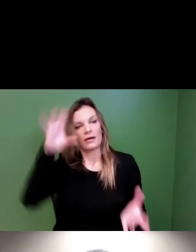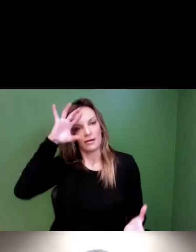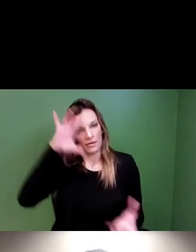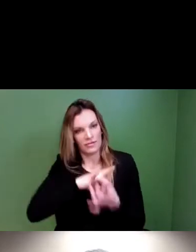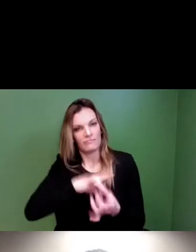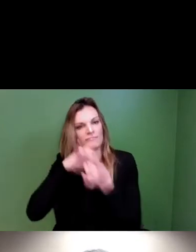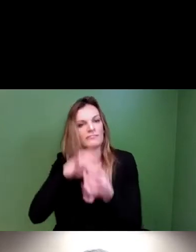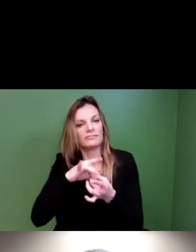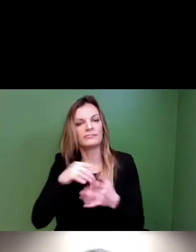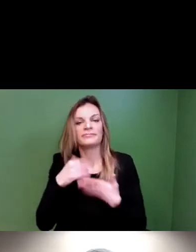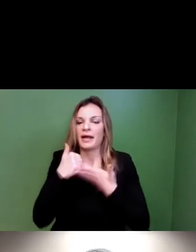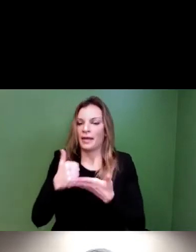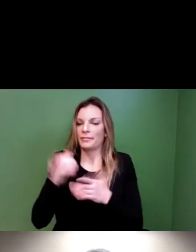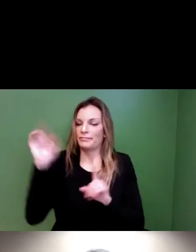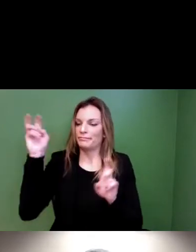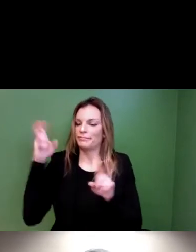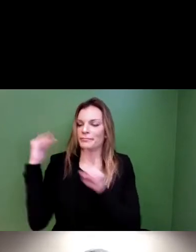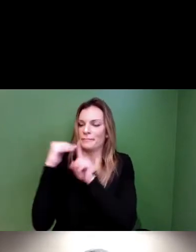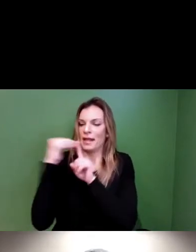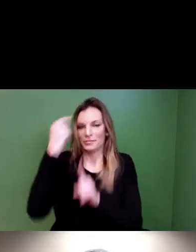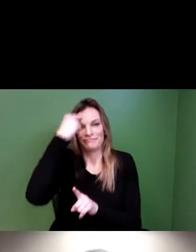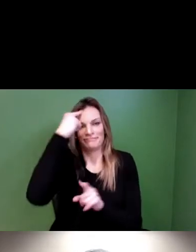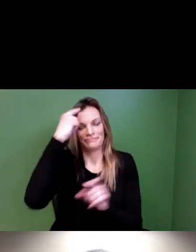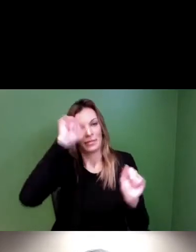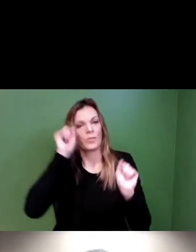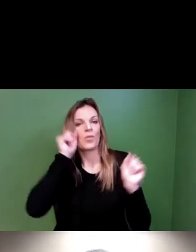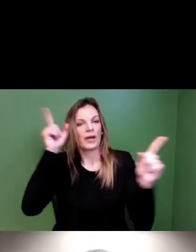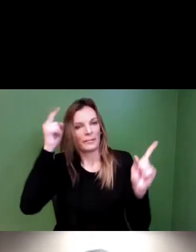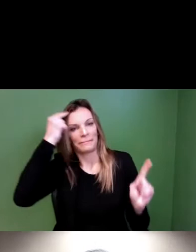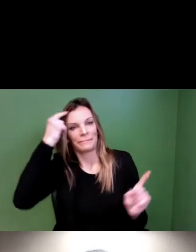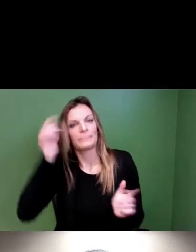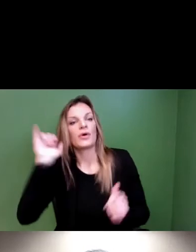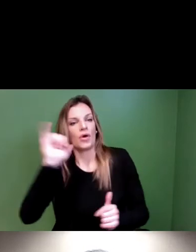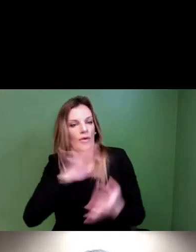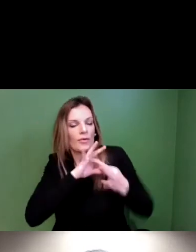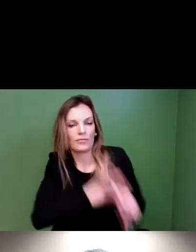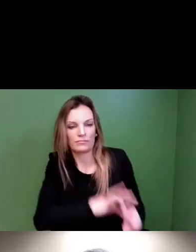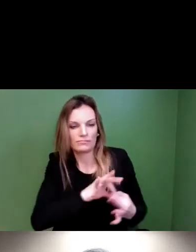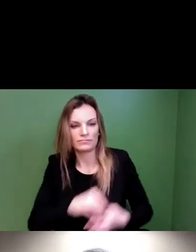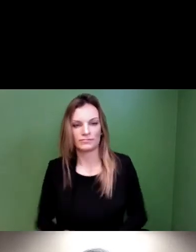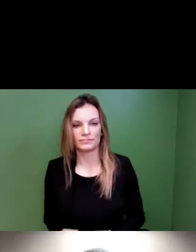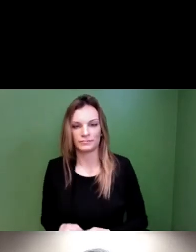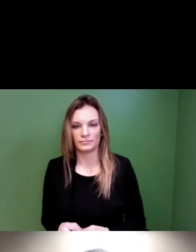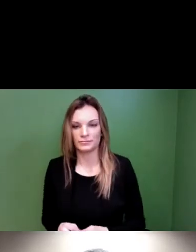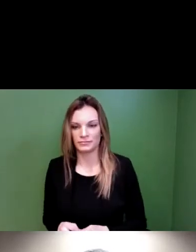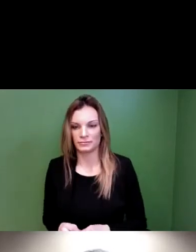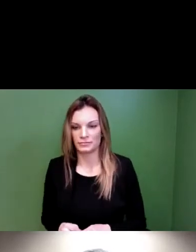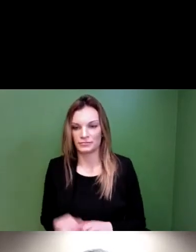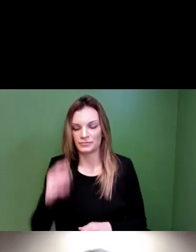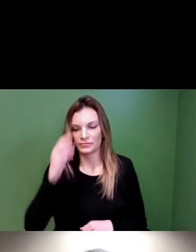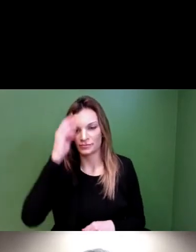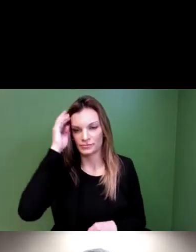it's supposed to work. And that really does help restore the usage. People who have